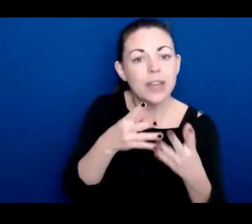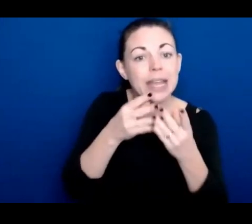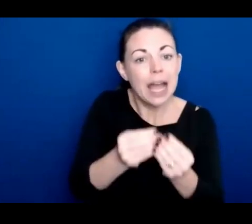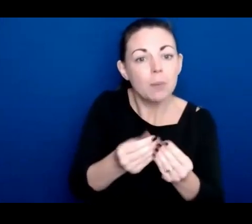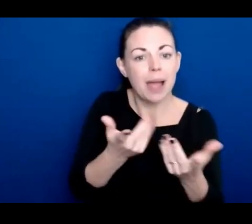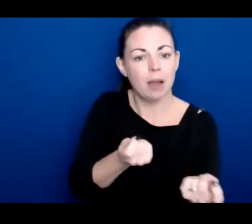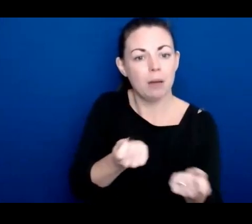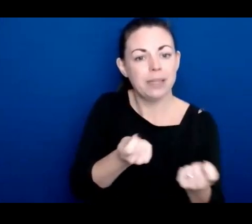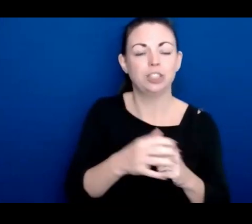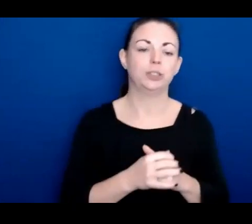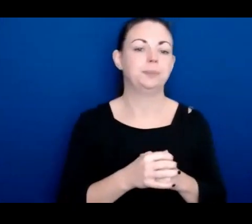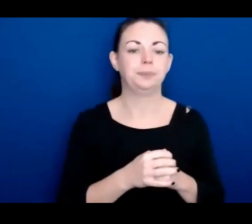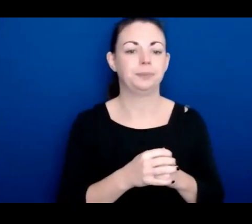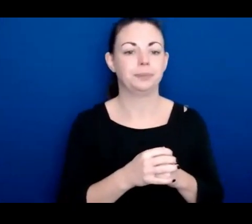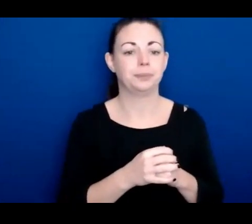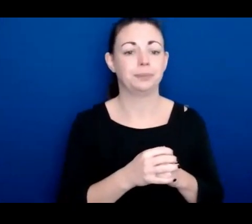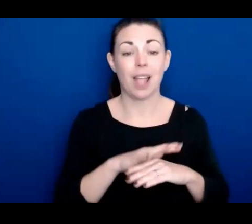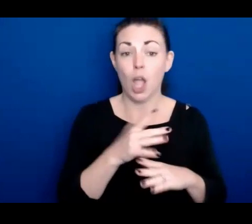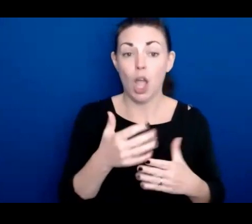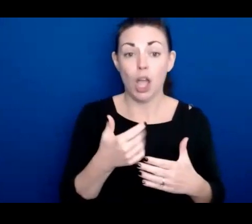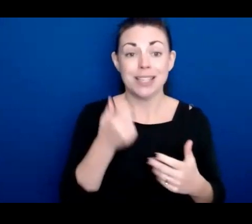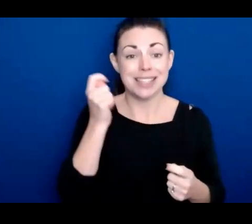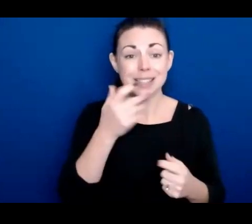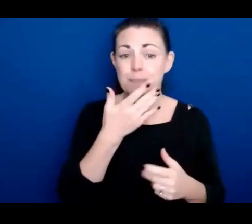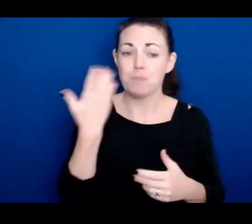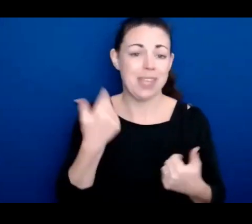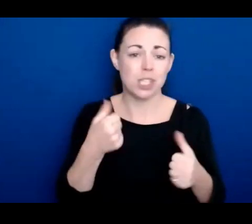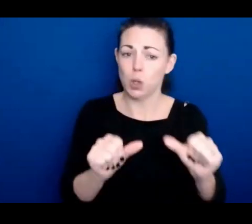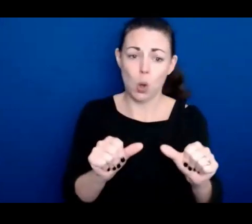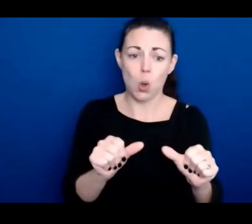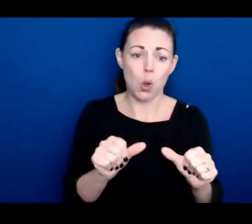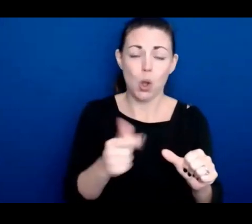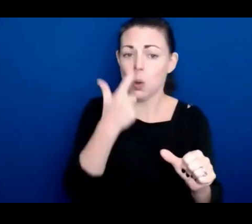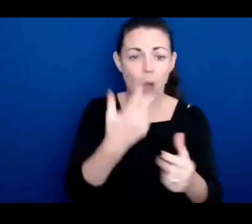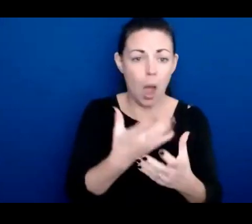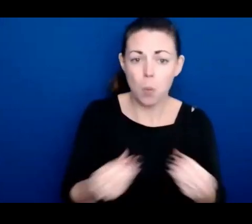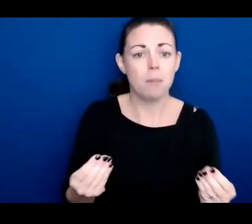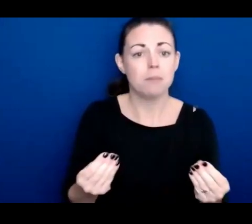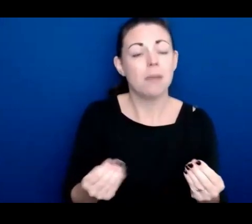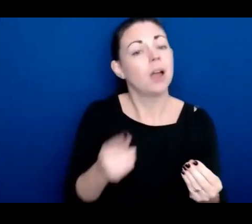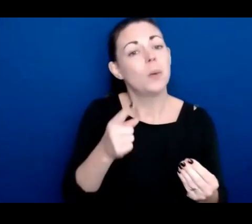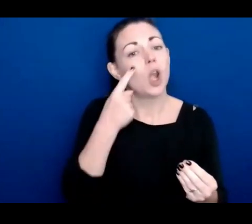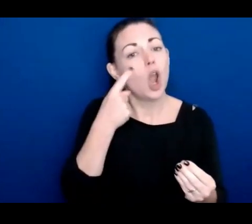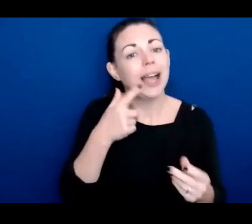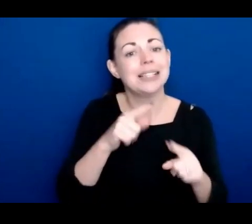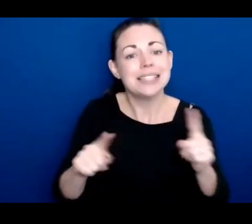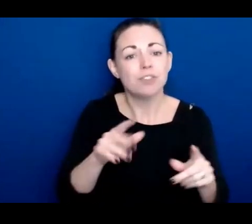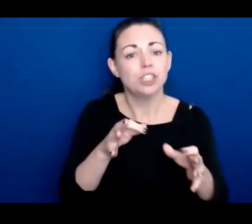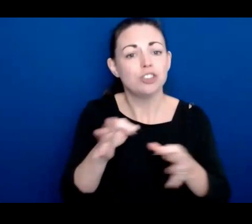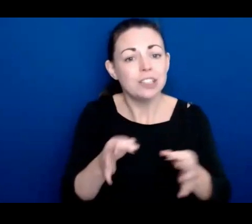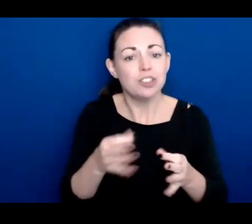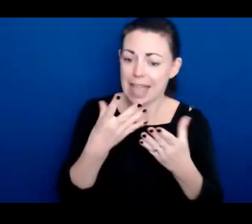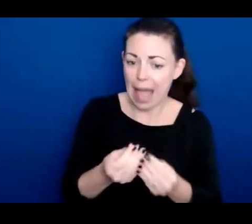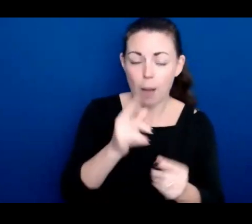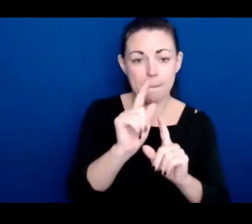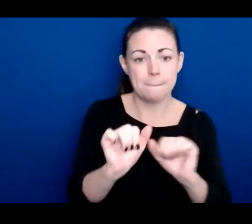tinnitus, guys, so it's not something we can get rid of, although they are trying to look at different ways of supporting it with technology and stuff. At the moment, there